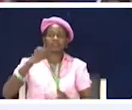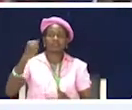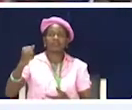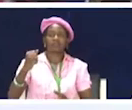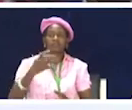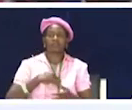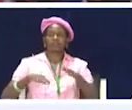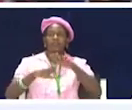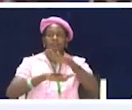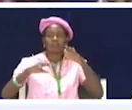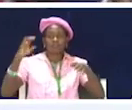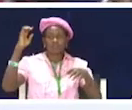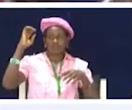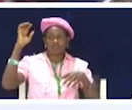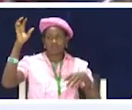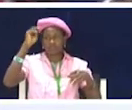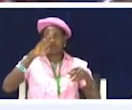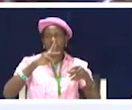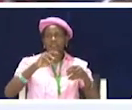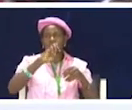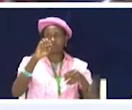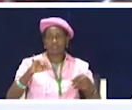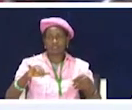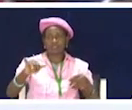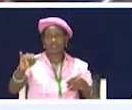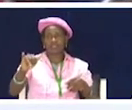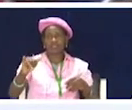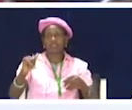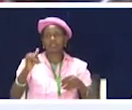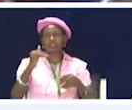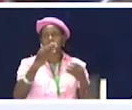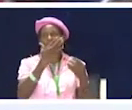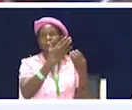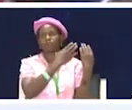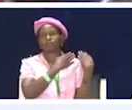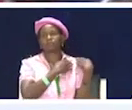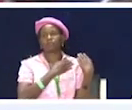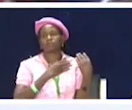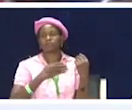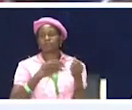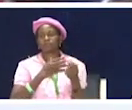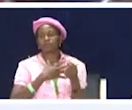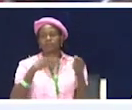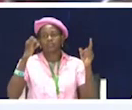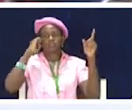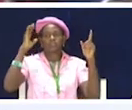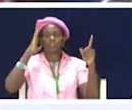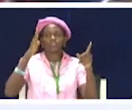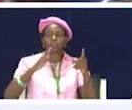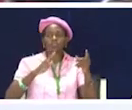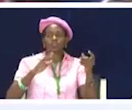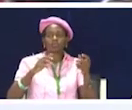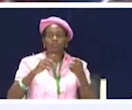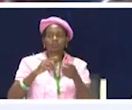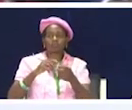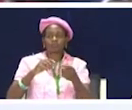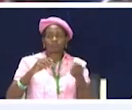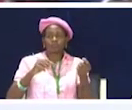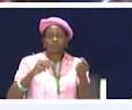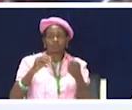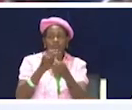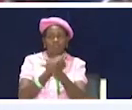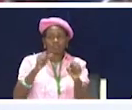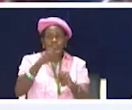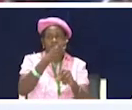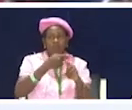and underneath are the everlasting arms. And he shall thrust out the enemy from